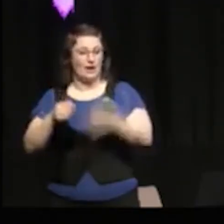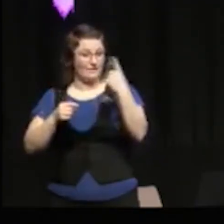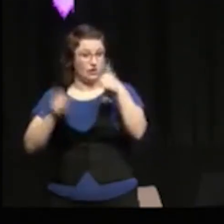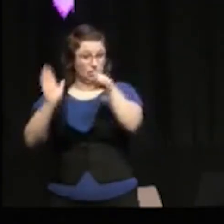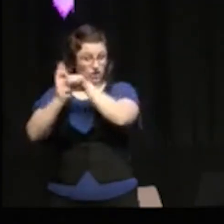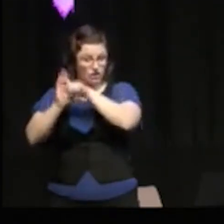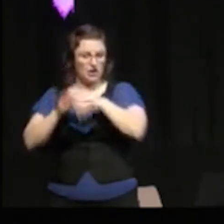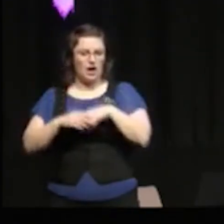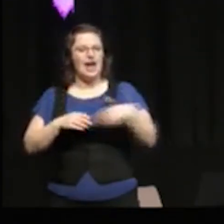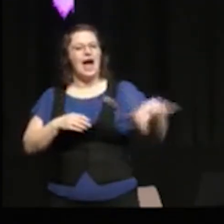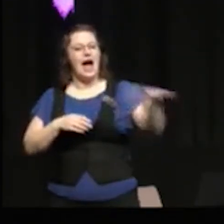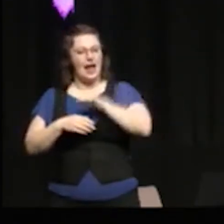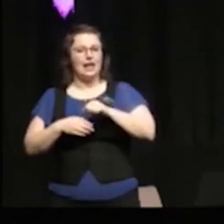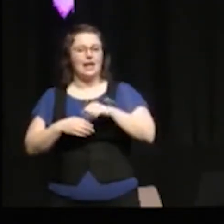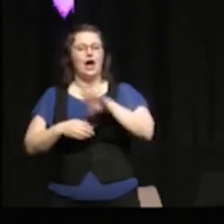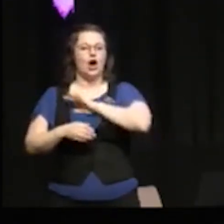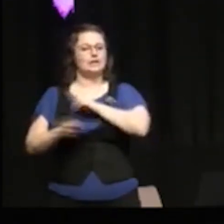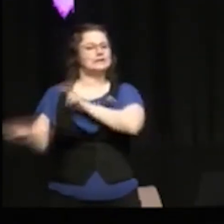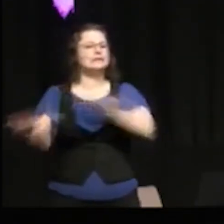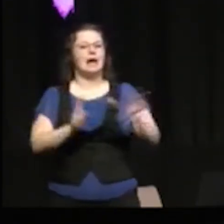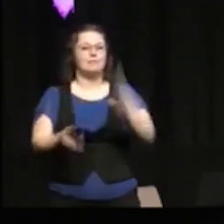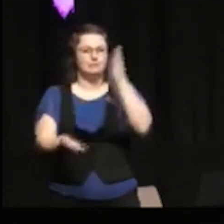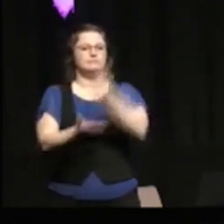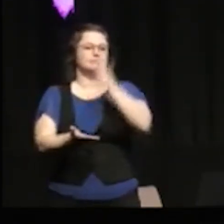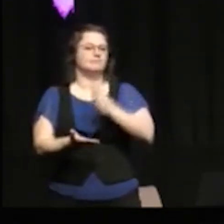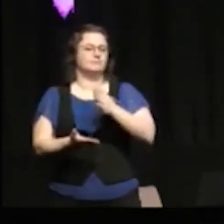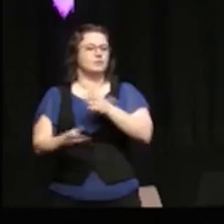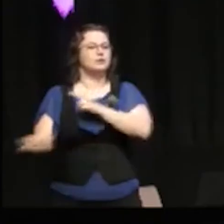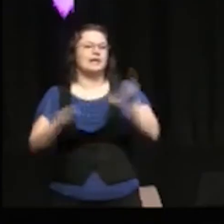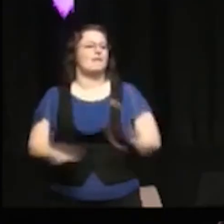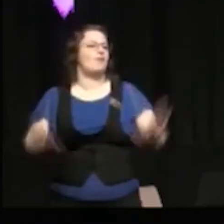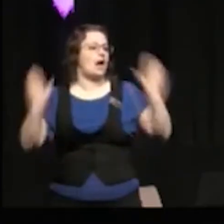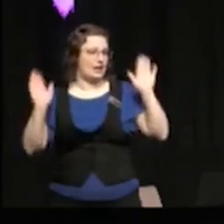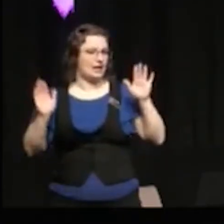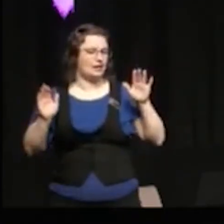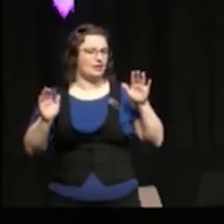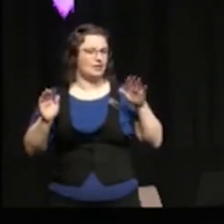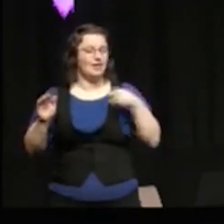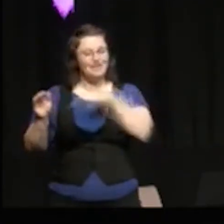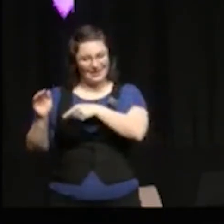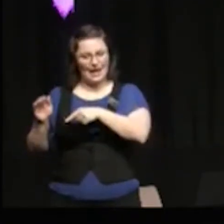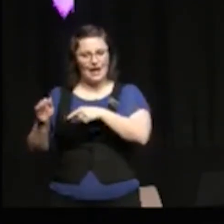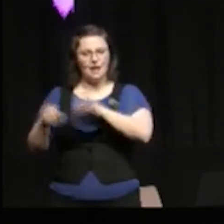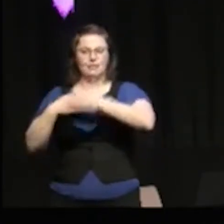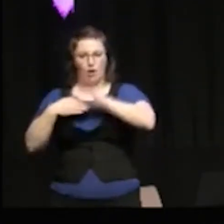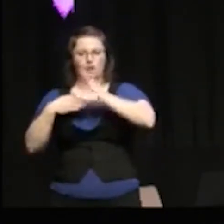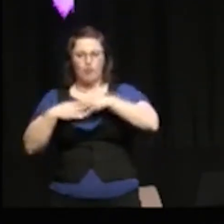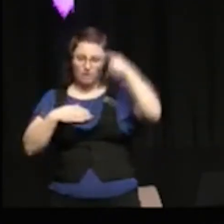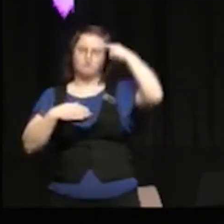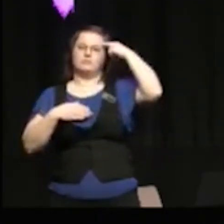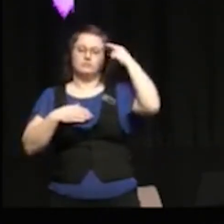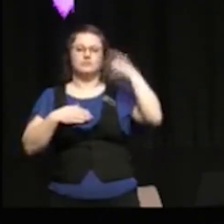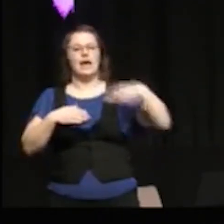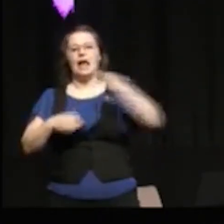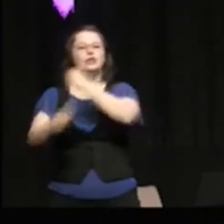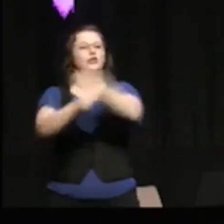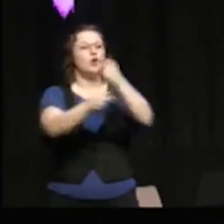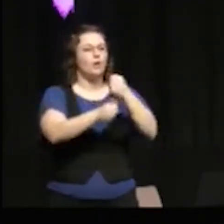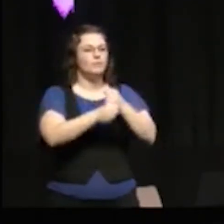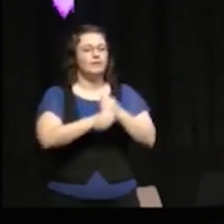to the Universal Declaration in the first article where everyone is equal in rights and in